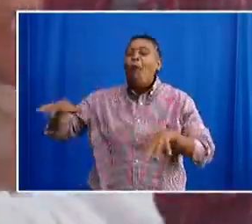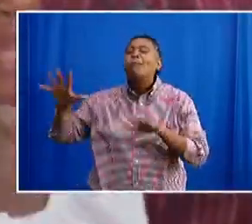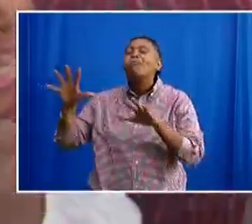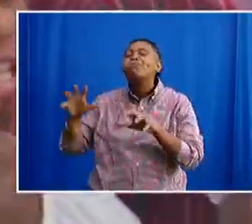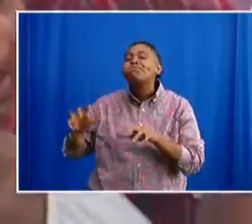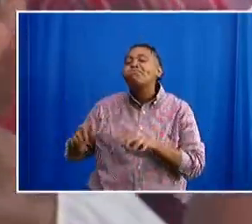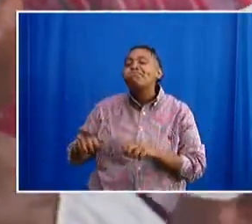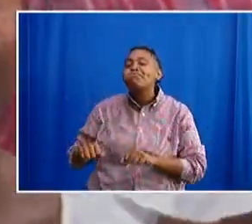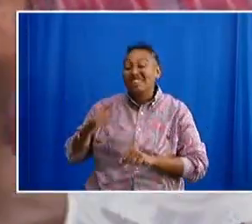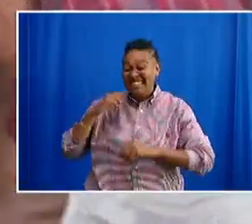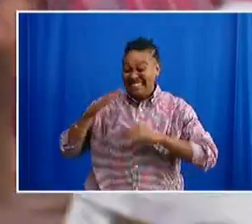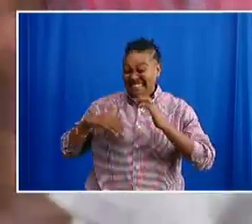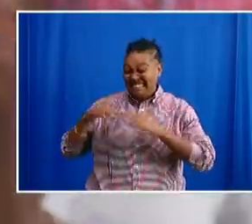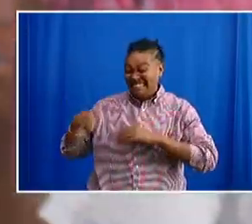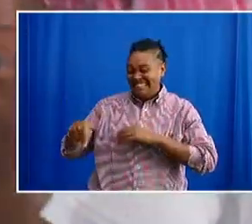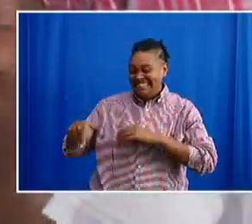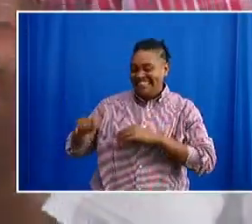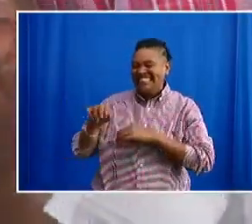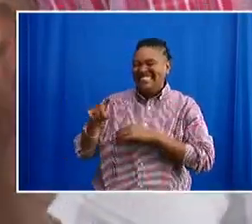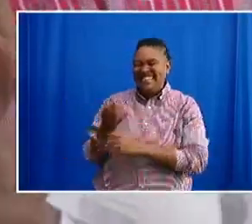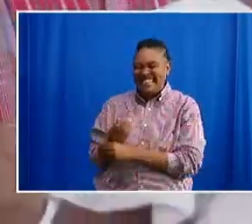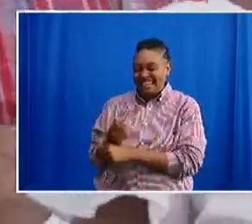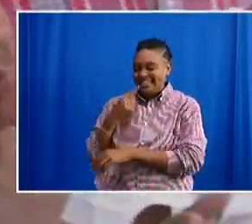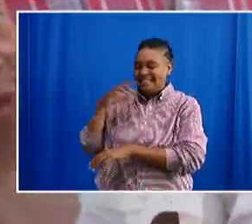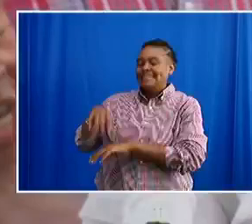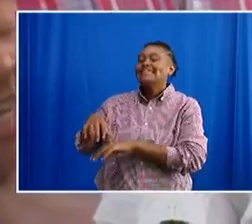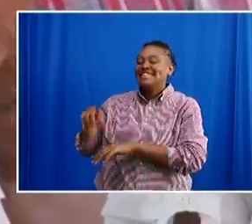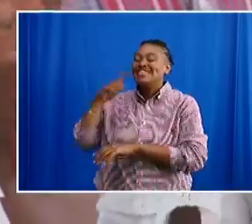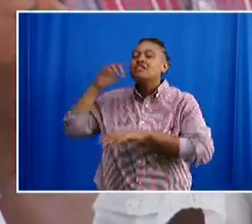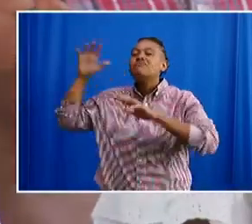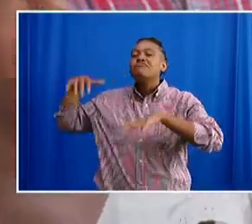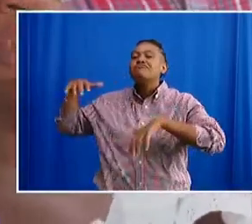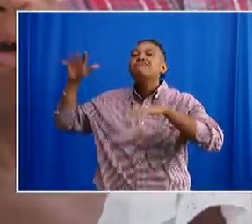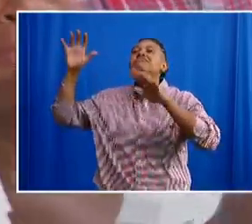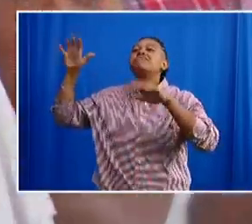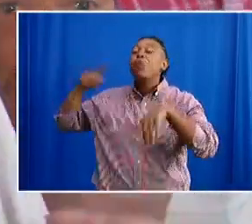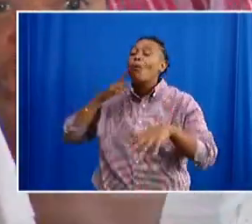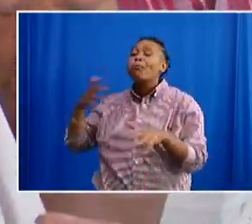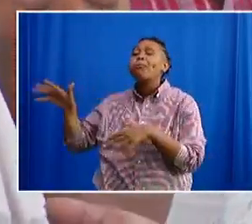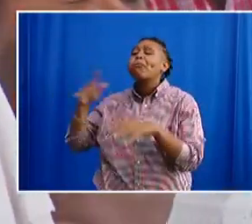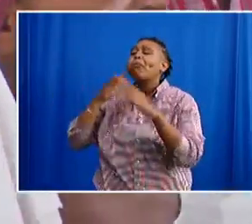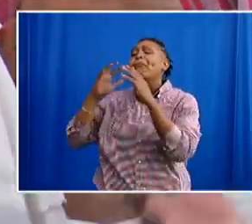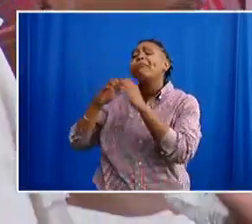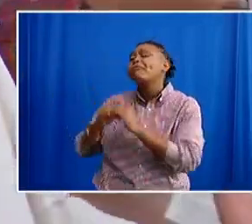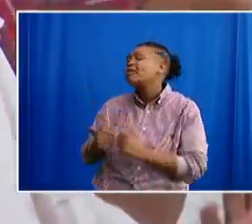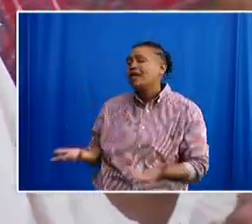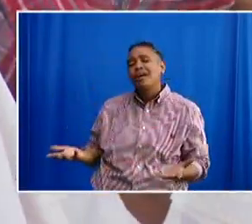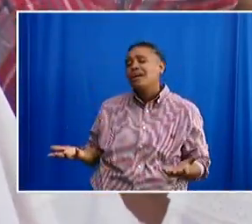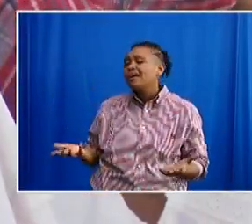me build it on the sandy ground, the rain and breeze come mash it down,